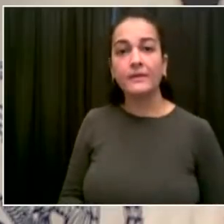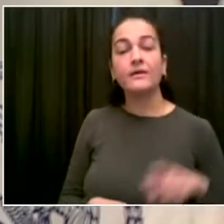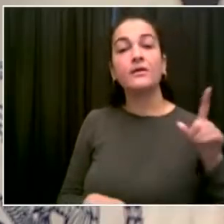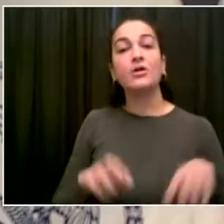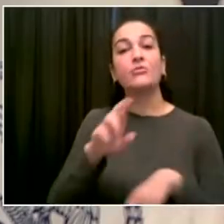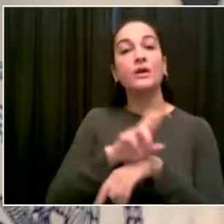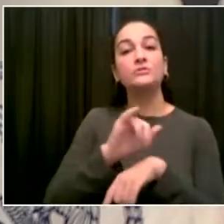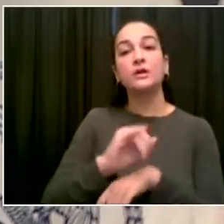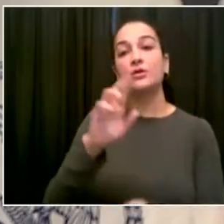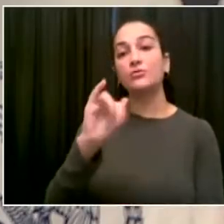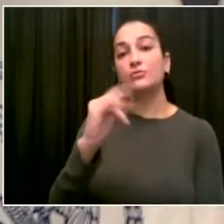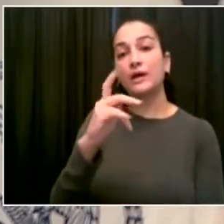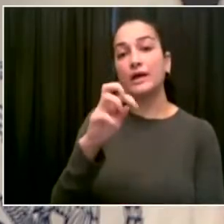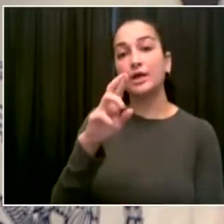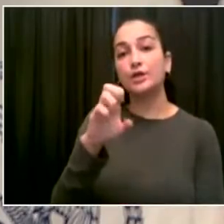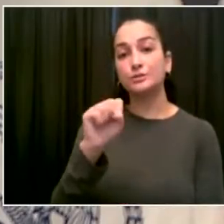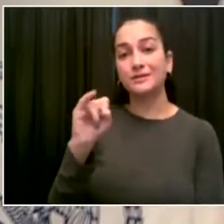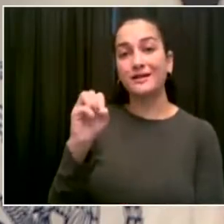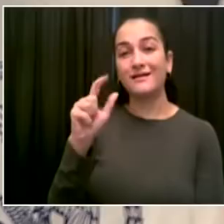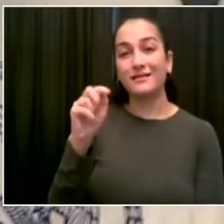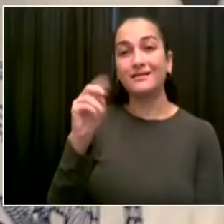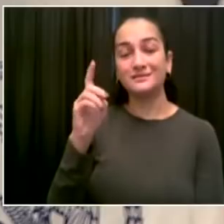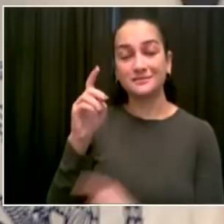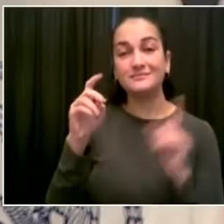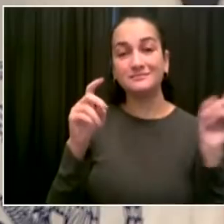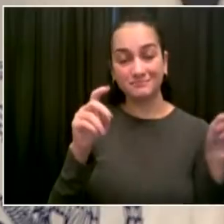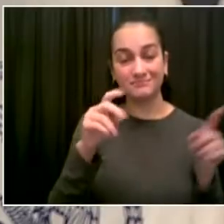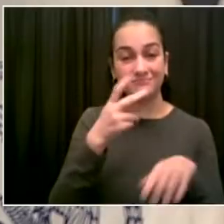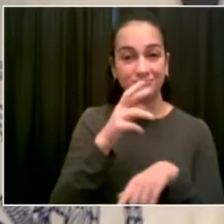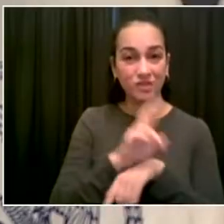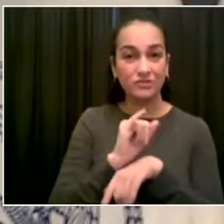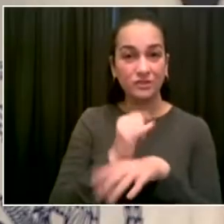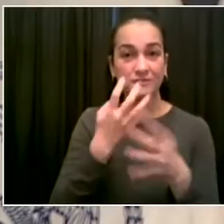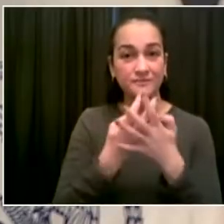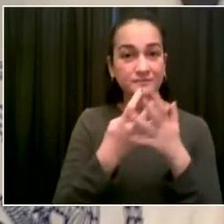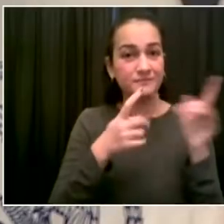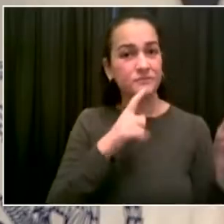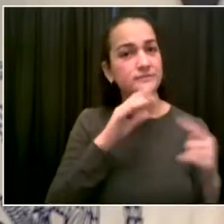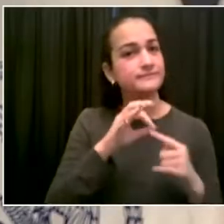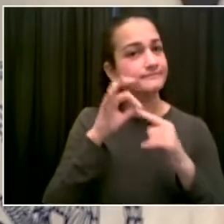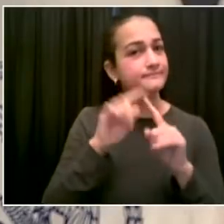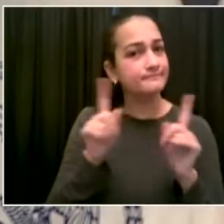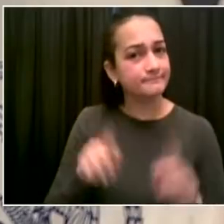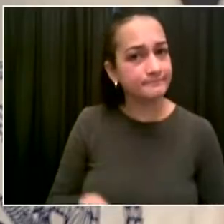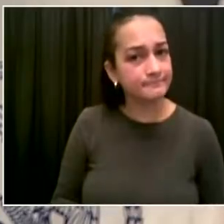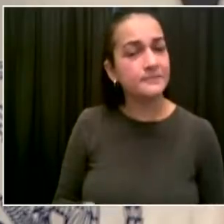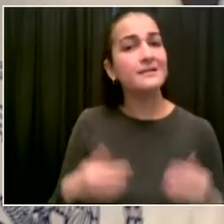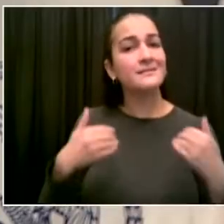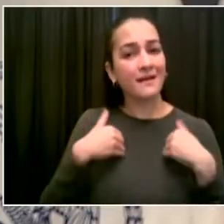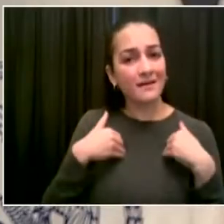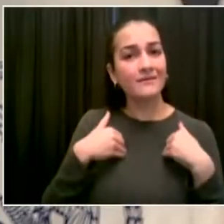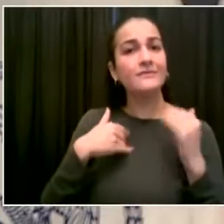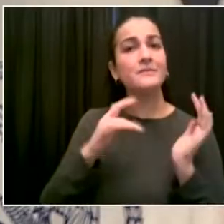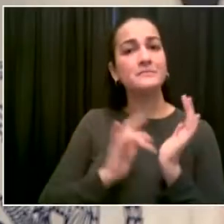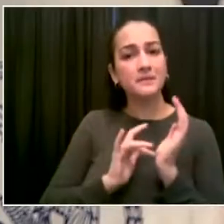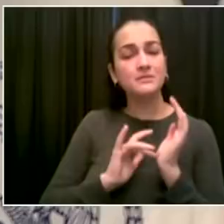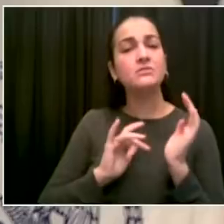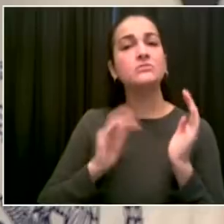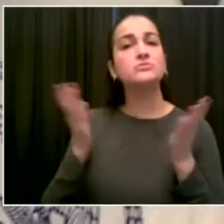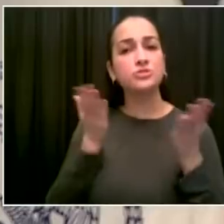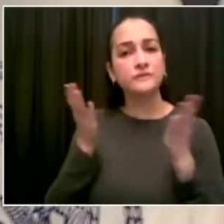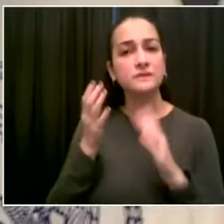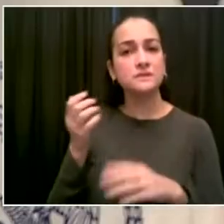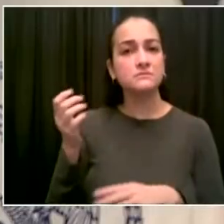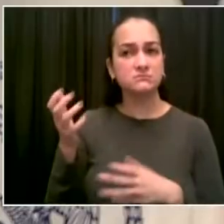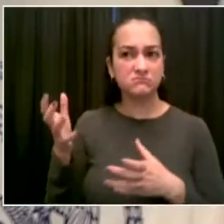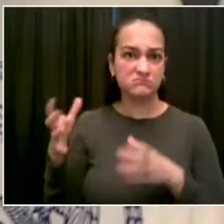vaccinated right away. If you're a civilian employee, we need you vaccinated right away. We're giving a few more weeks for the uniforms because we're in the process right now